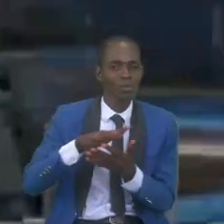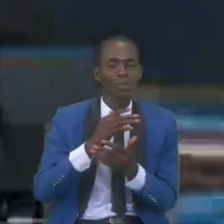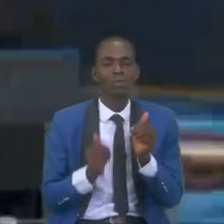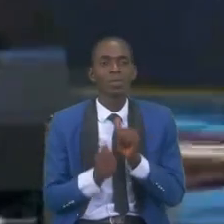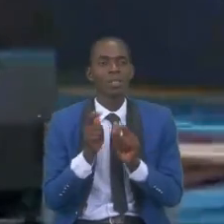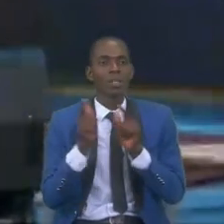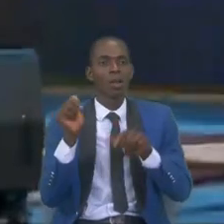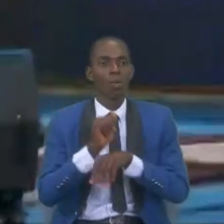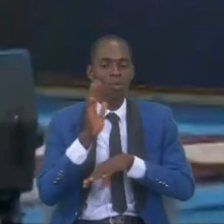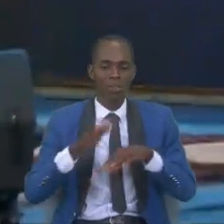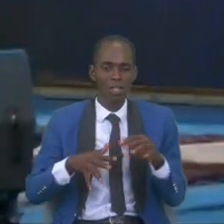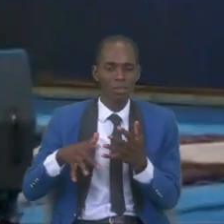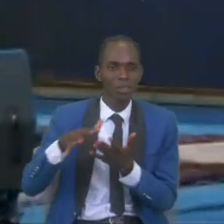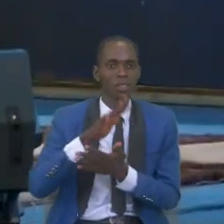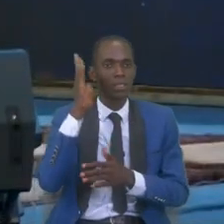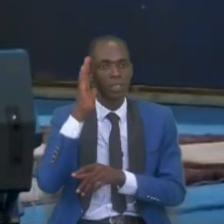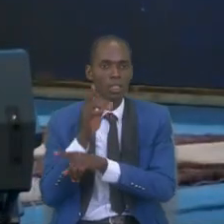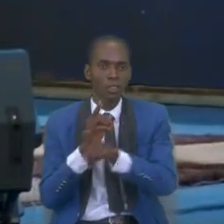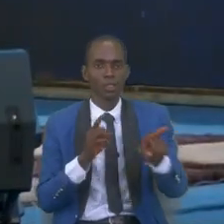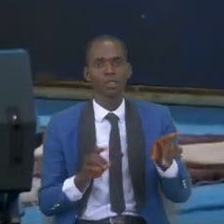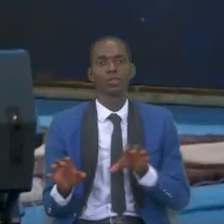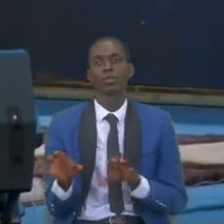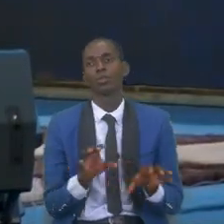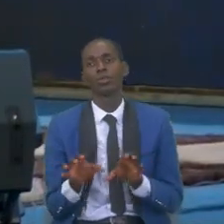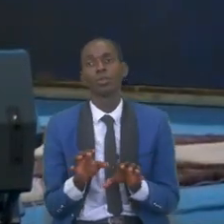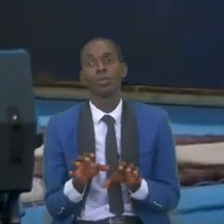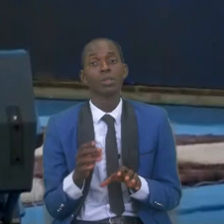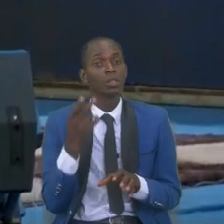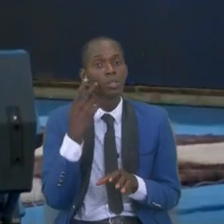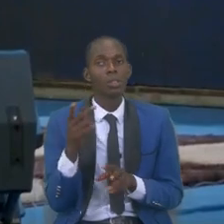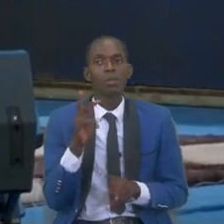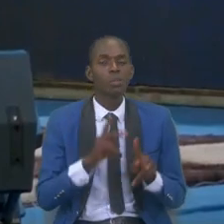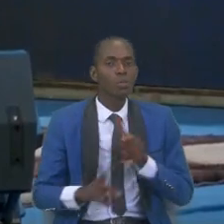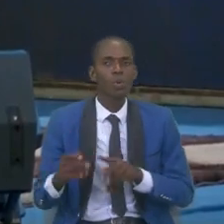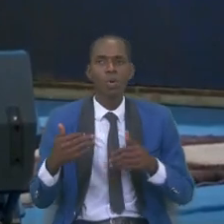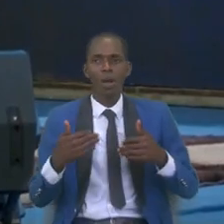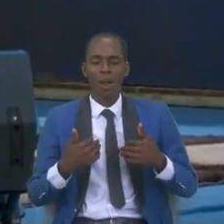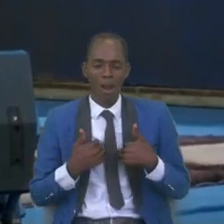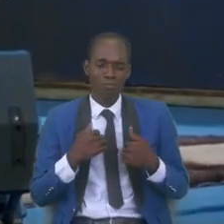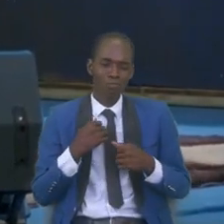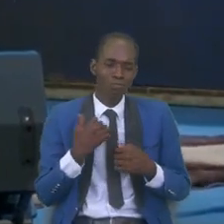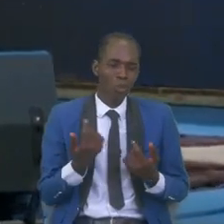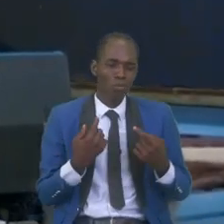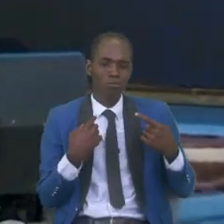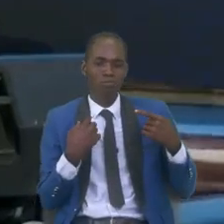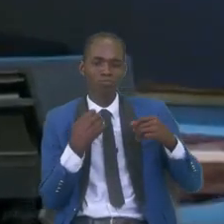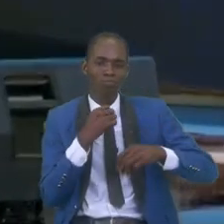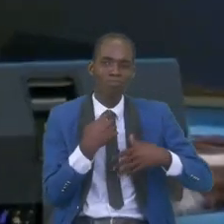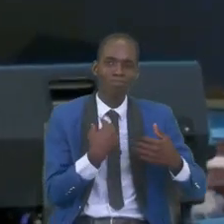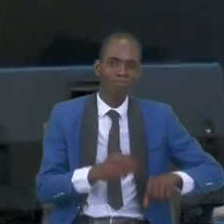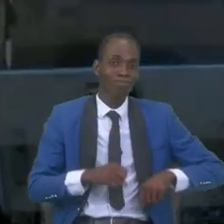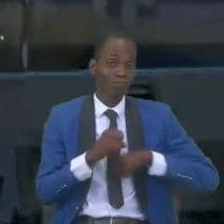works than these shall he do. You know, people have battled with that, struggle with that for a long time. How